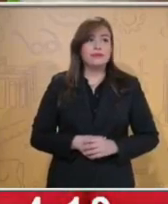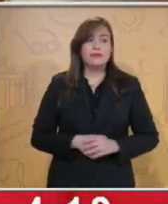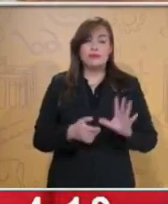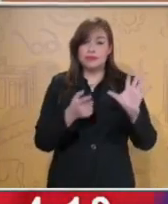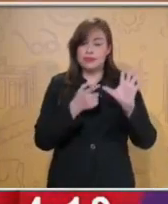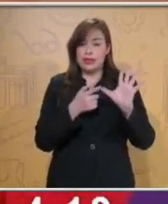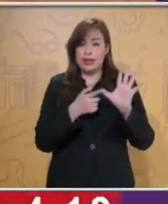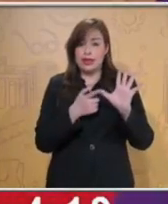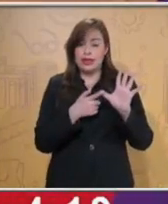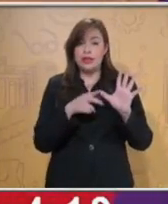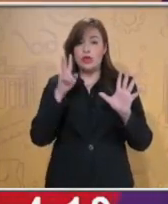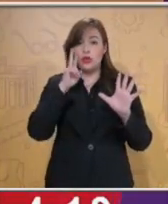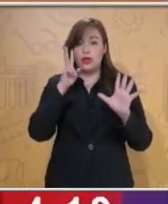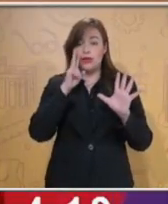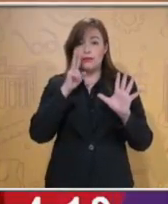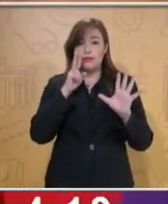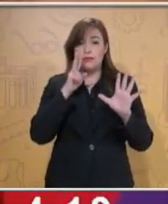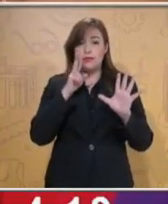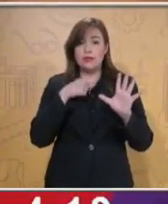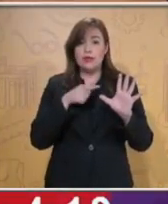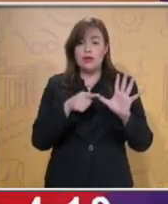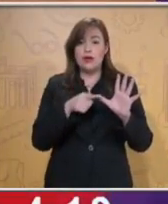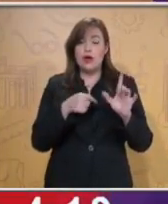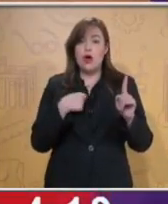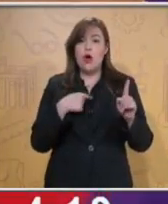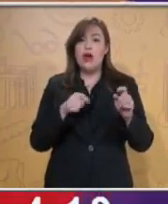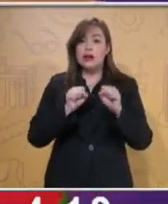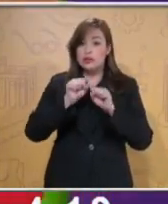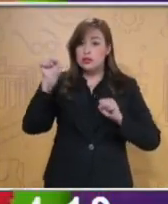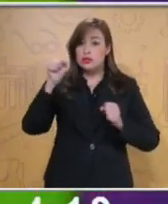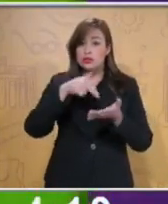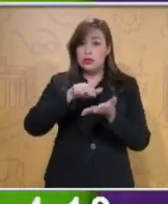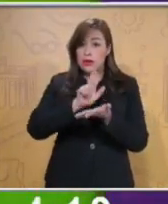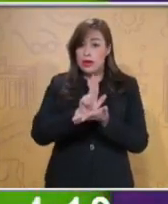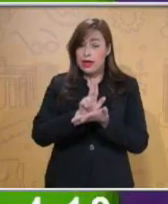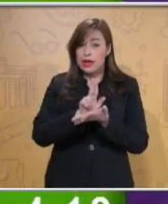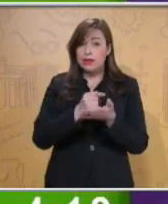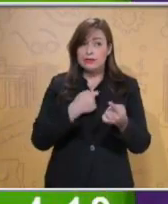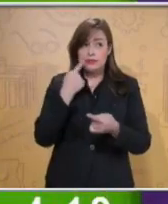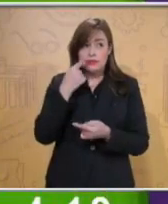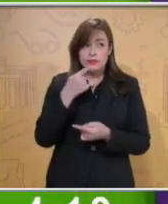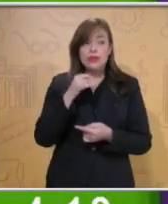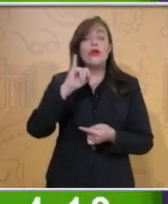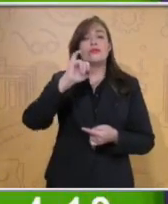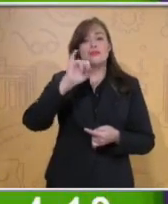Justice League characters and the Avengers? Those are